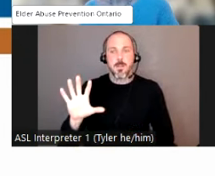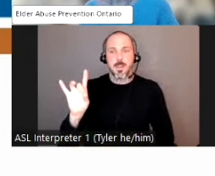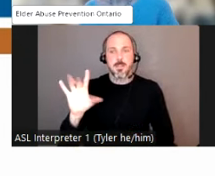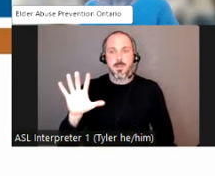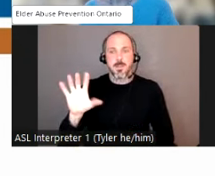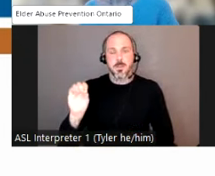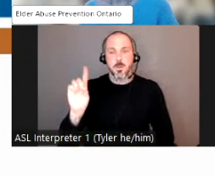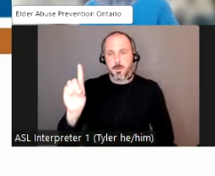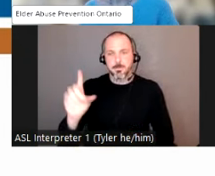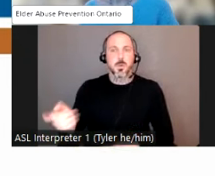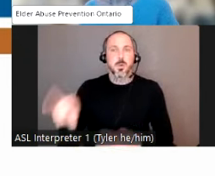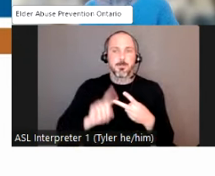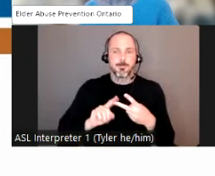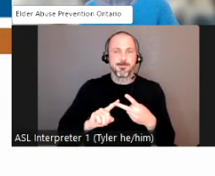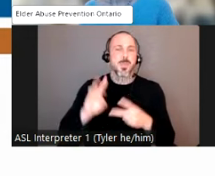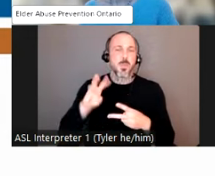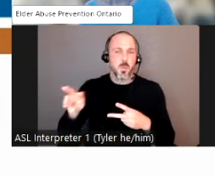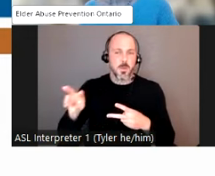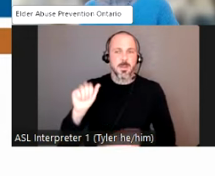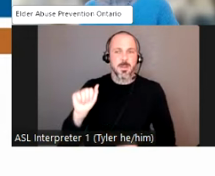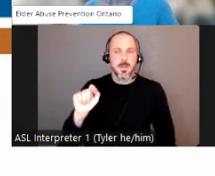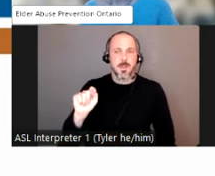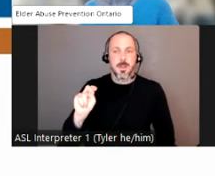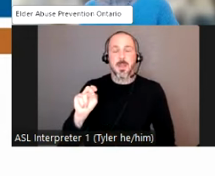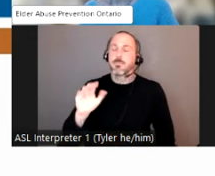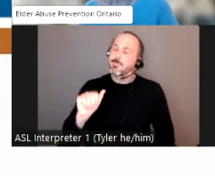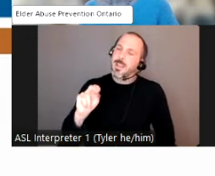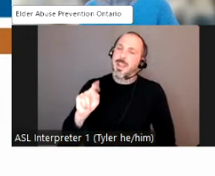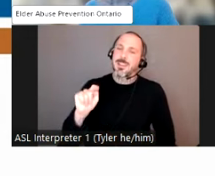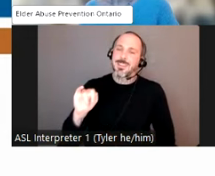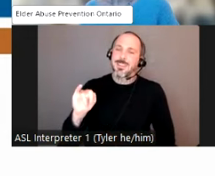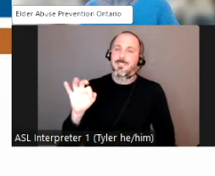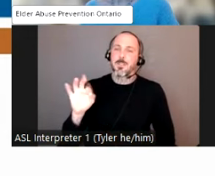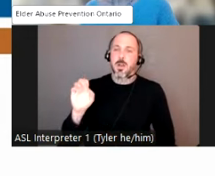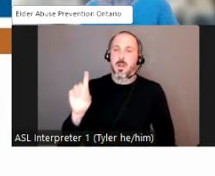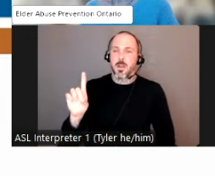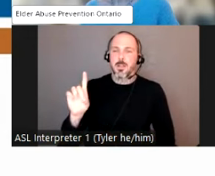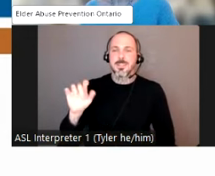1-888-495-8501 or by visiting our website antifraudcentre.ca.